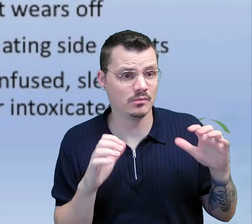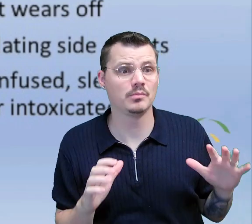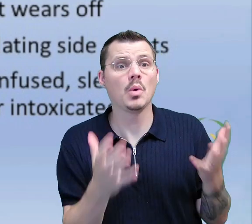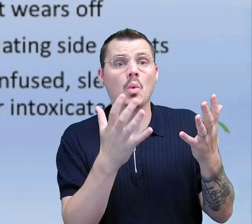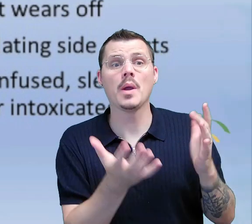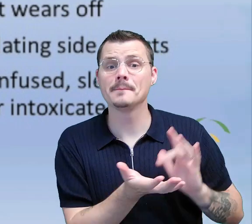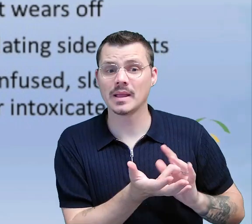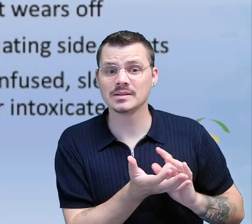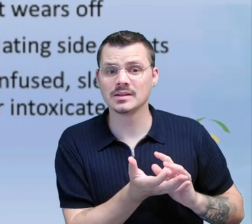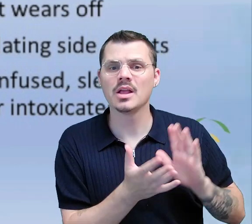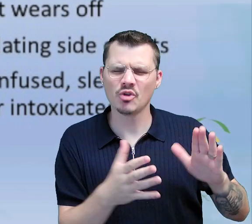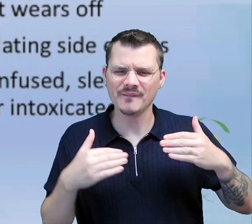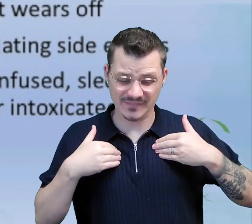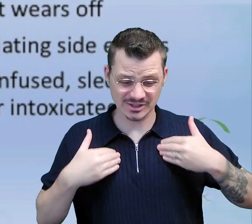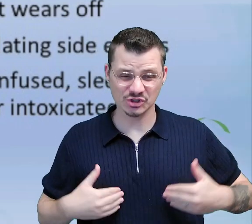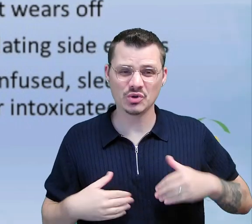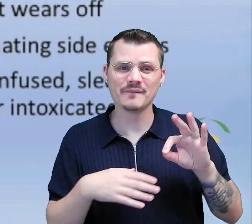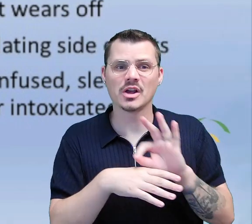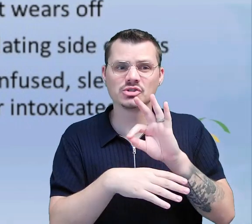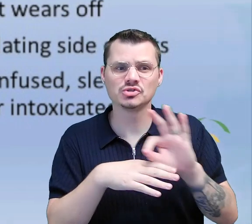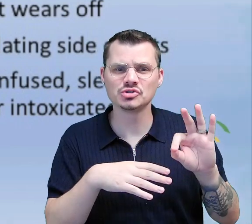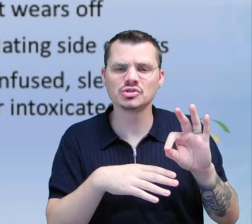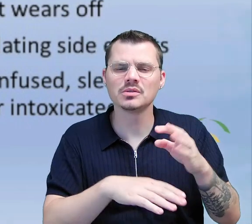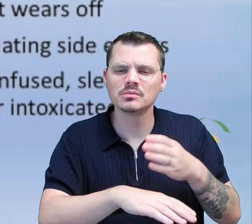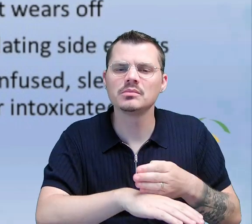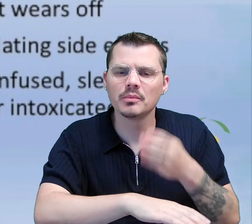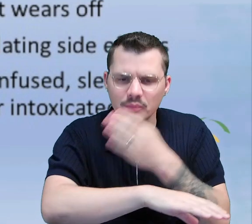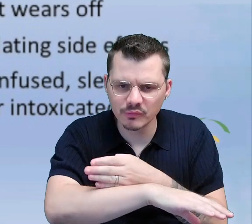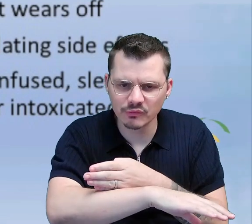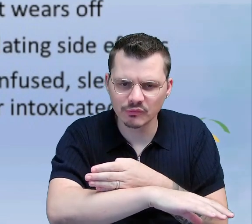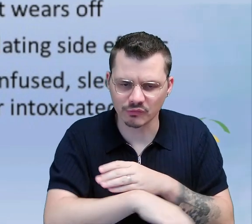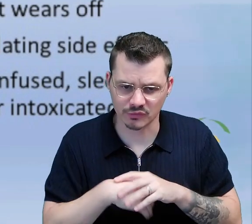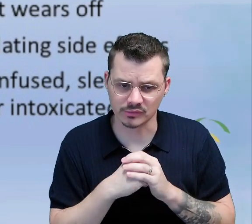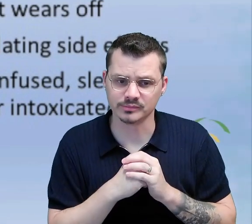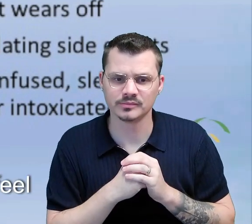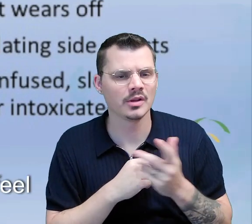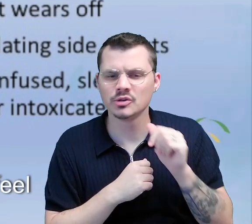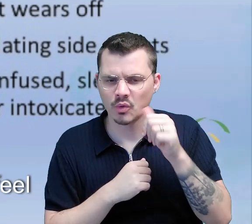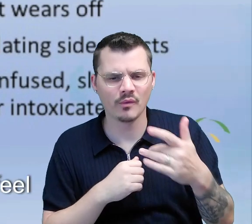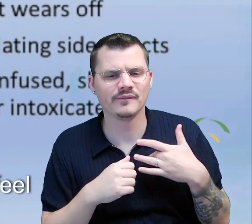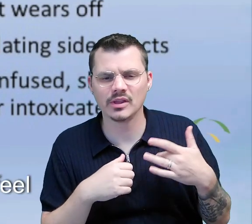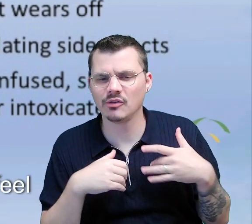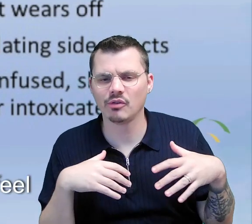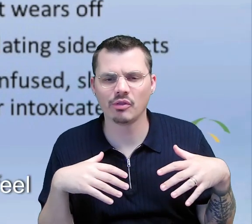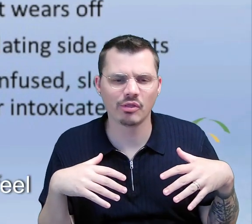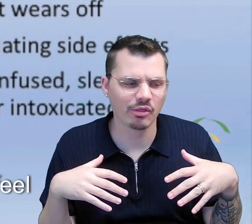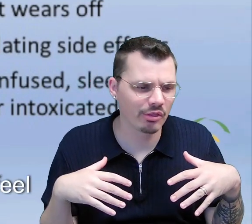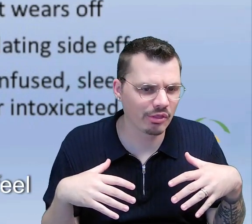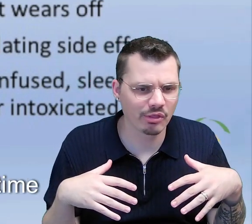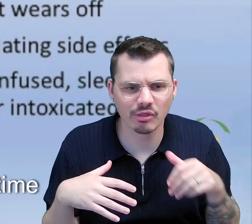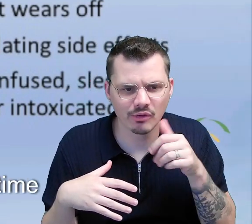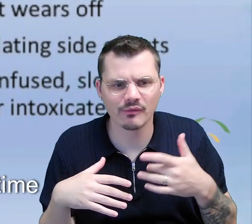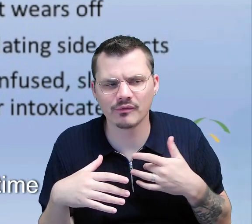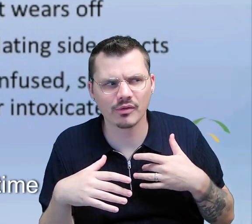health-promoting medicines, their physical function improves. They don't feel sluggish, they don't